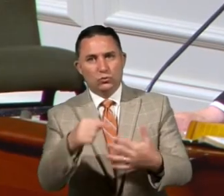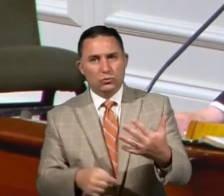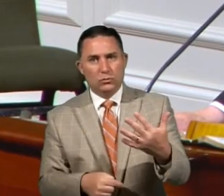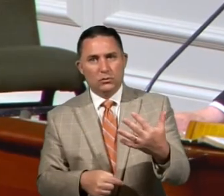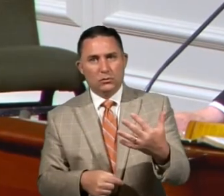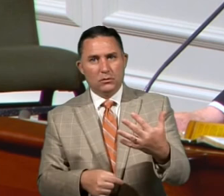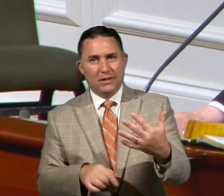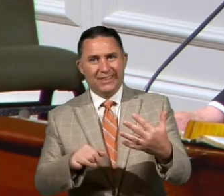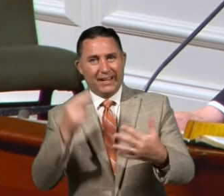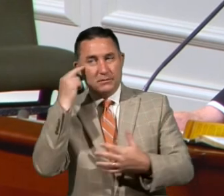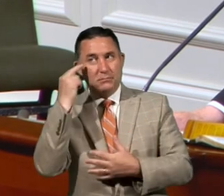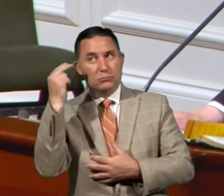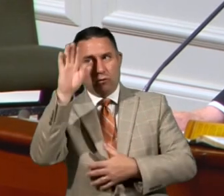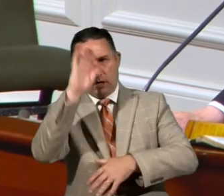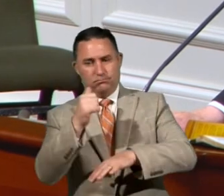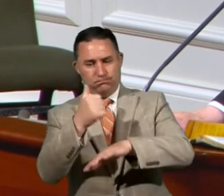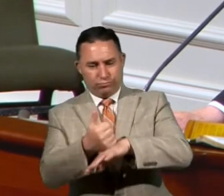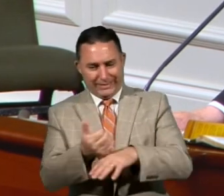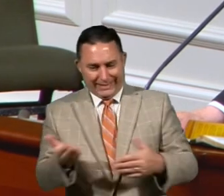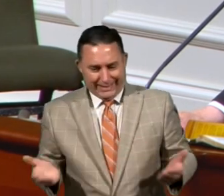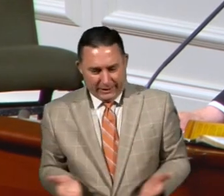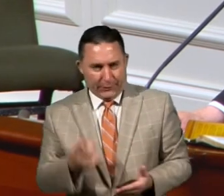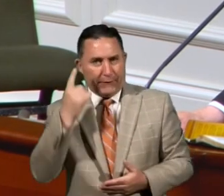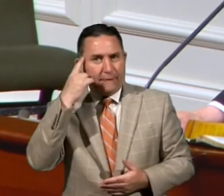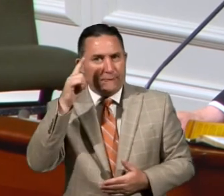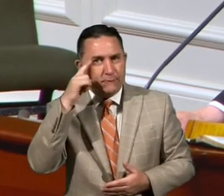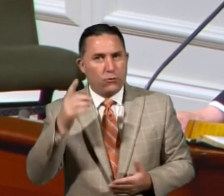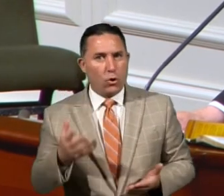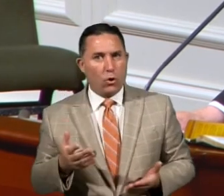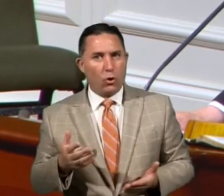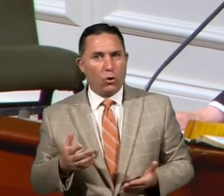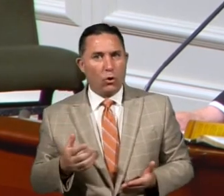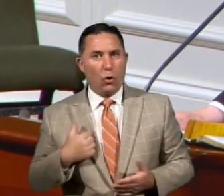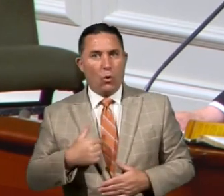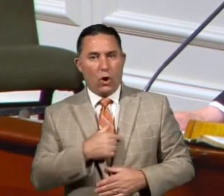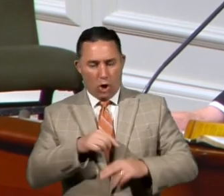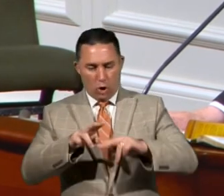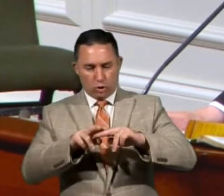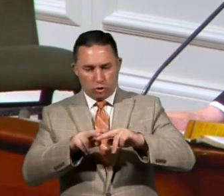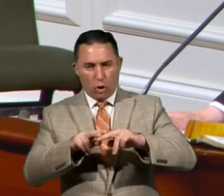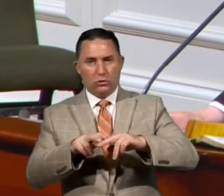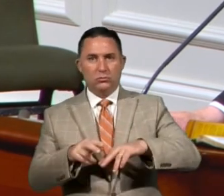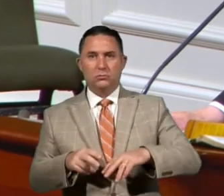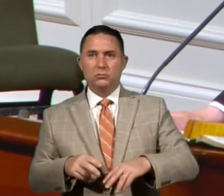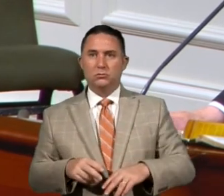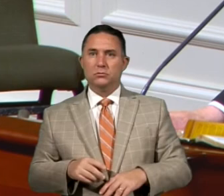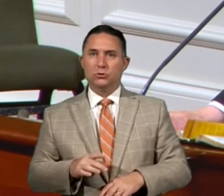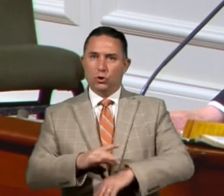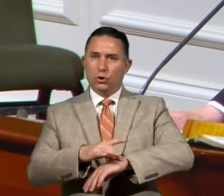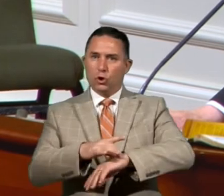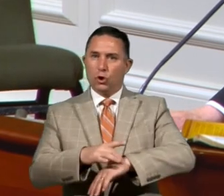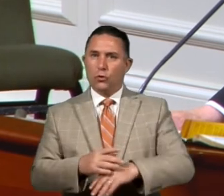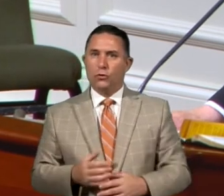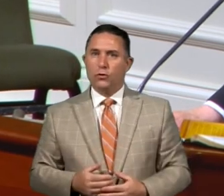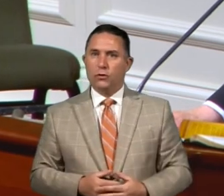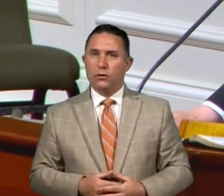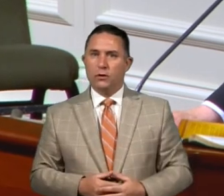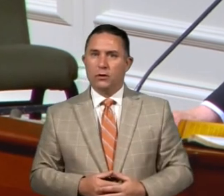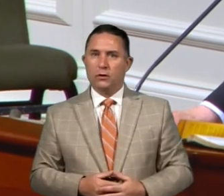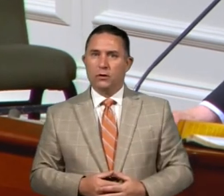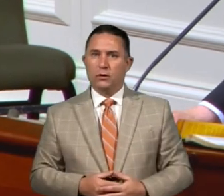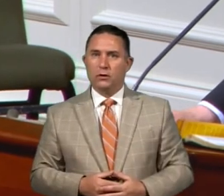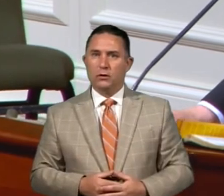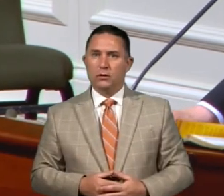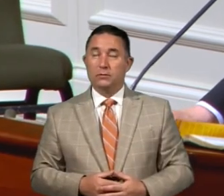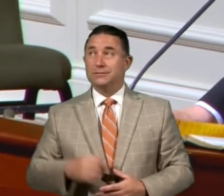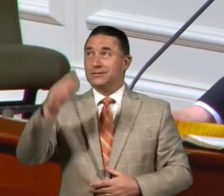That's the memorial that God puts us here for. Ye are the salt of the earth.